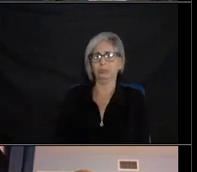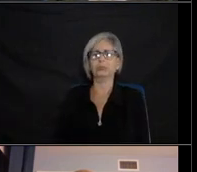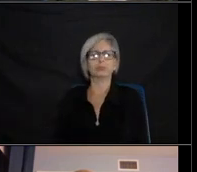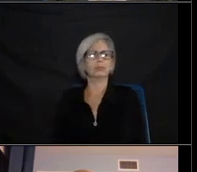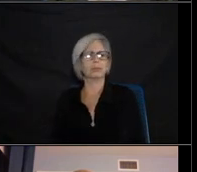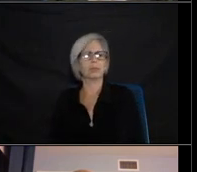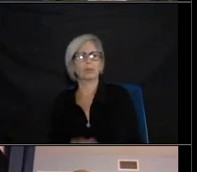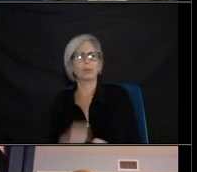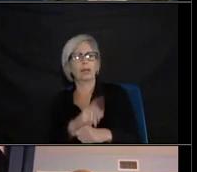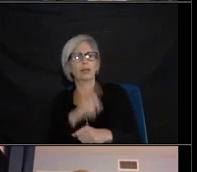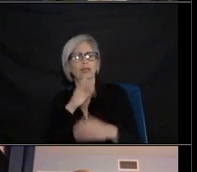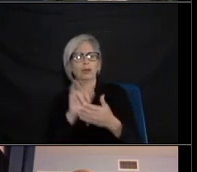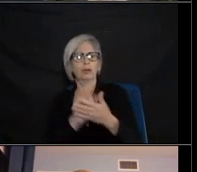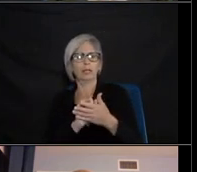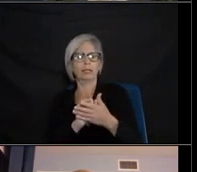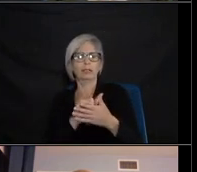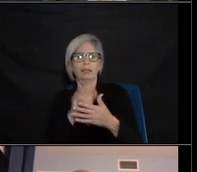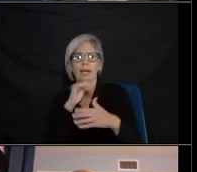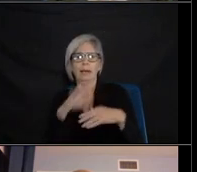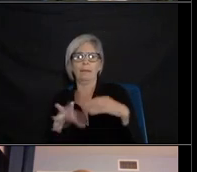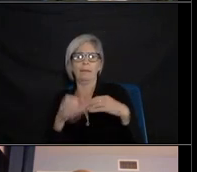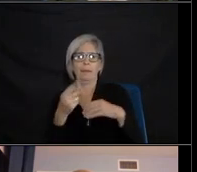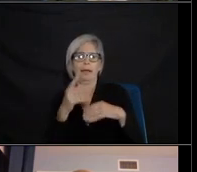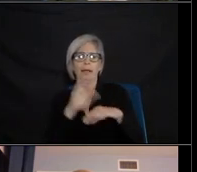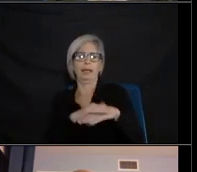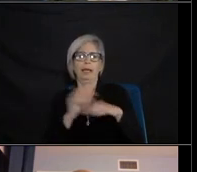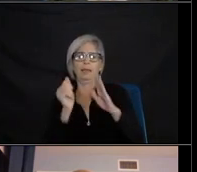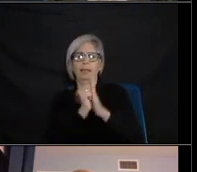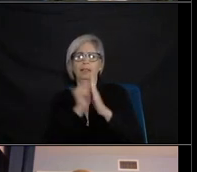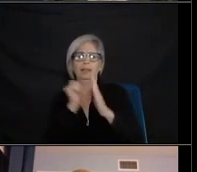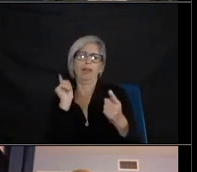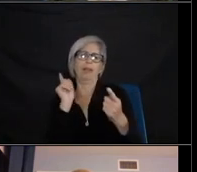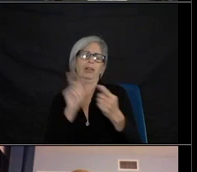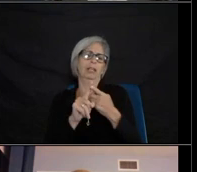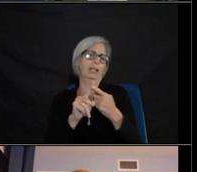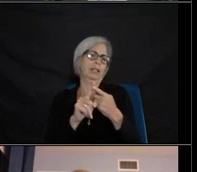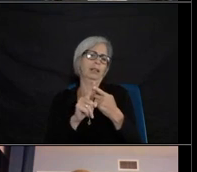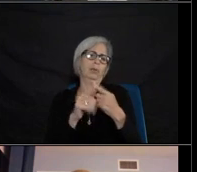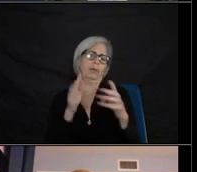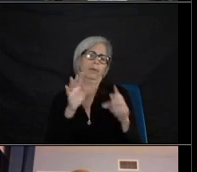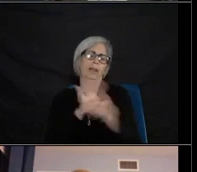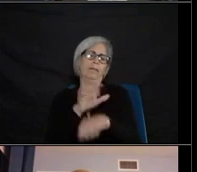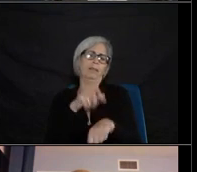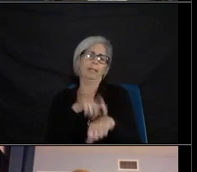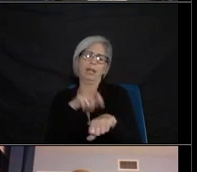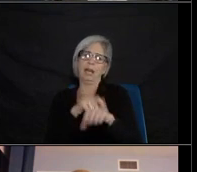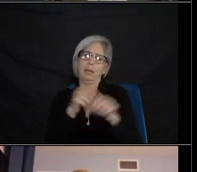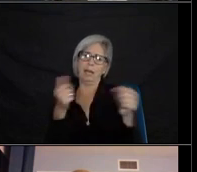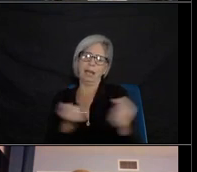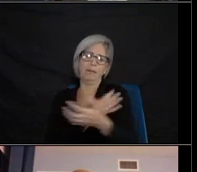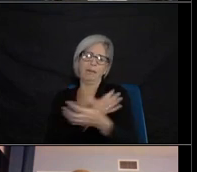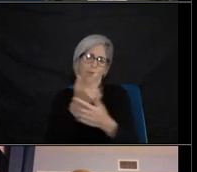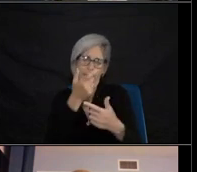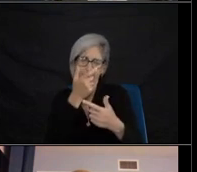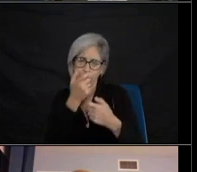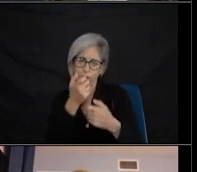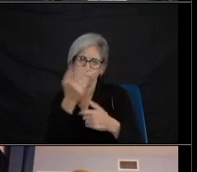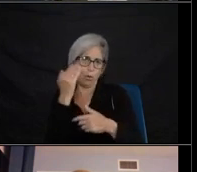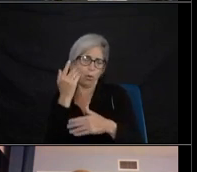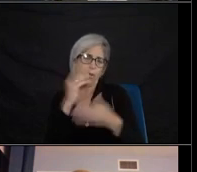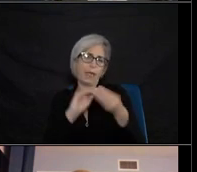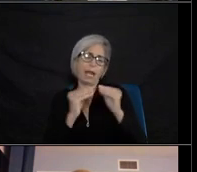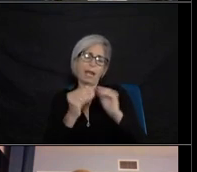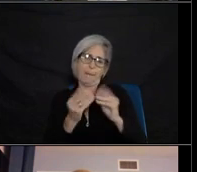We'll make certain it's not back on your agenda until, you know, we've allowed enough time for everybody that's interested in knowing what the number